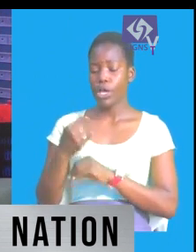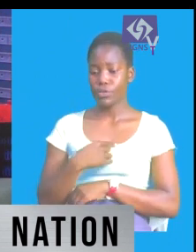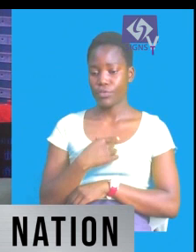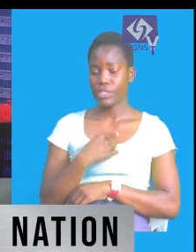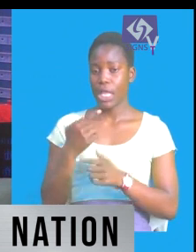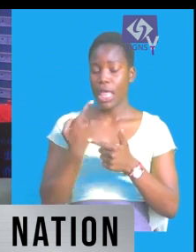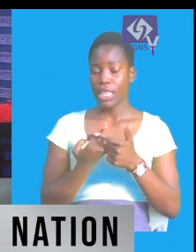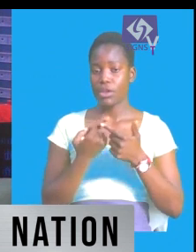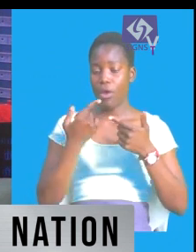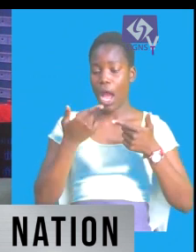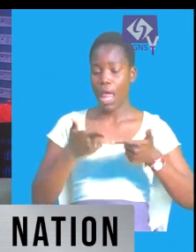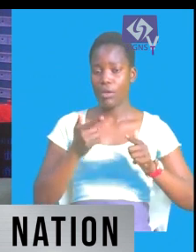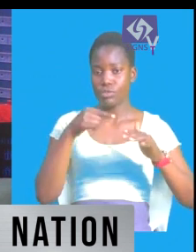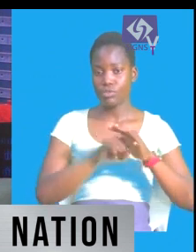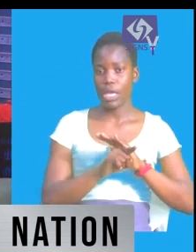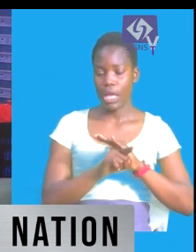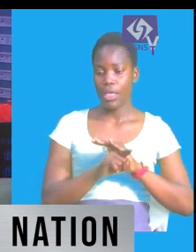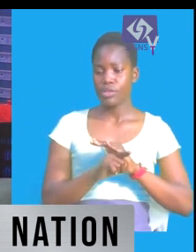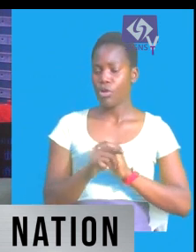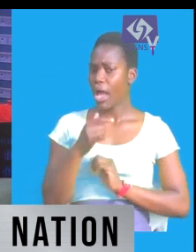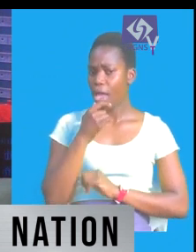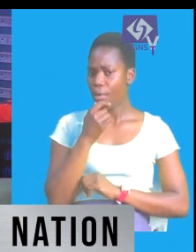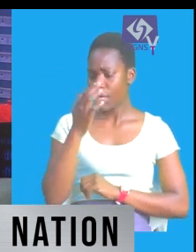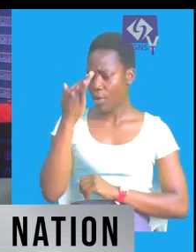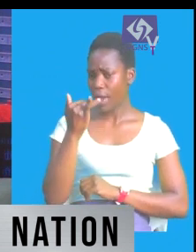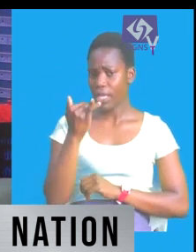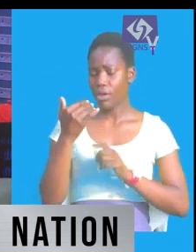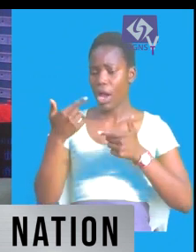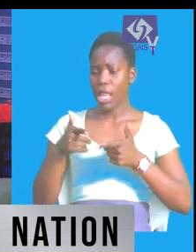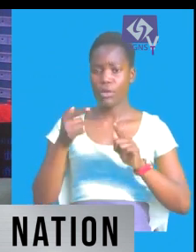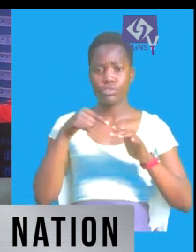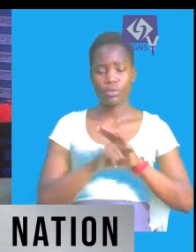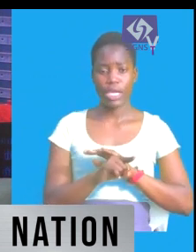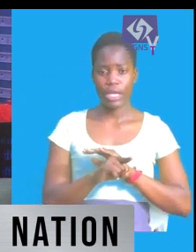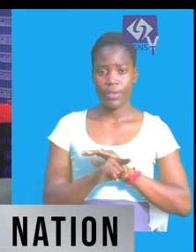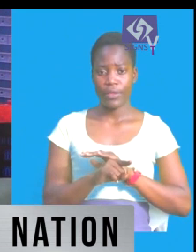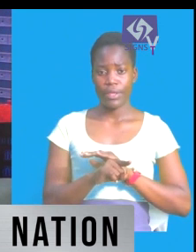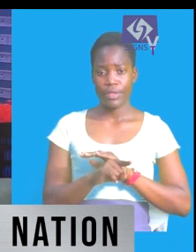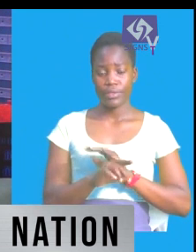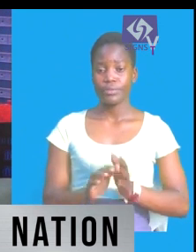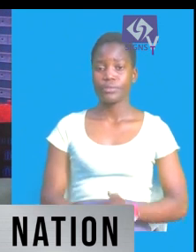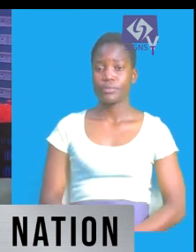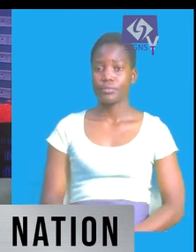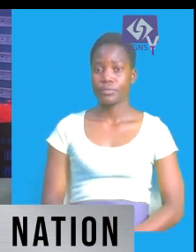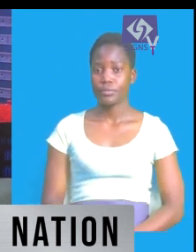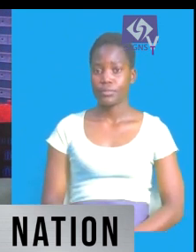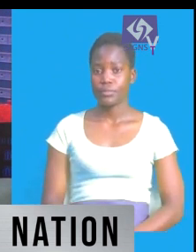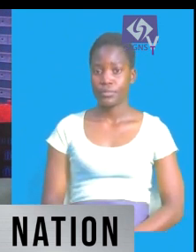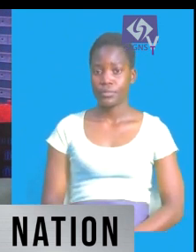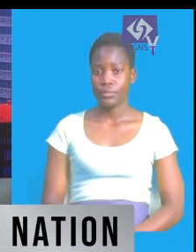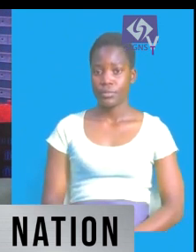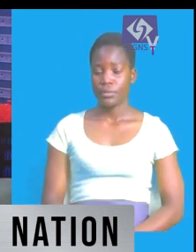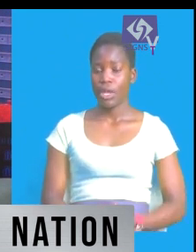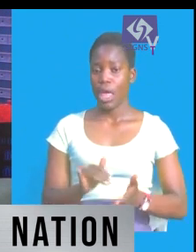in. I wonder why they got in. That was like, unaona vile kunaandikangwa